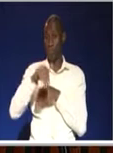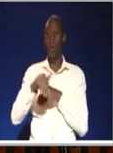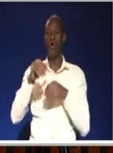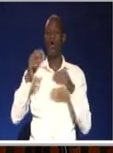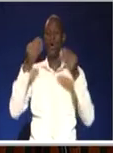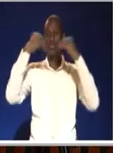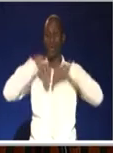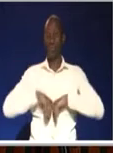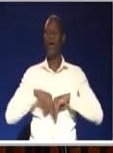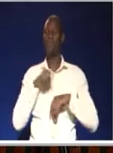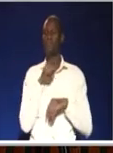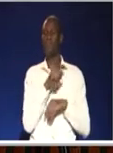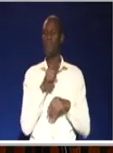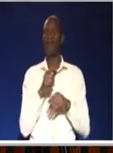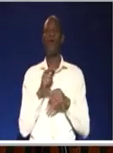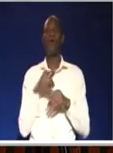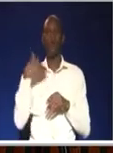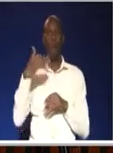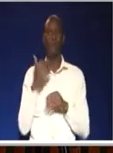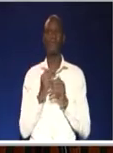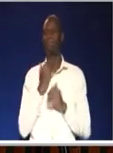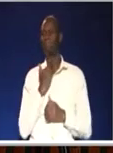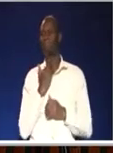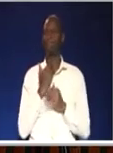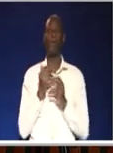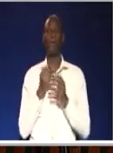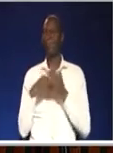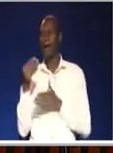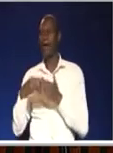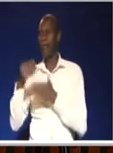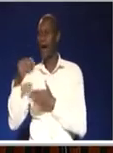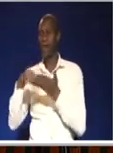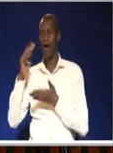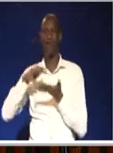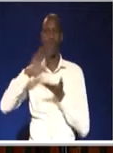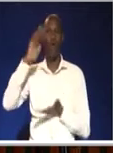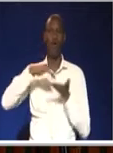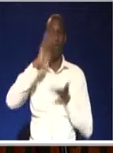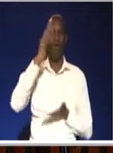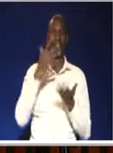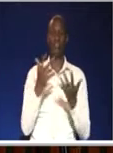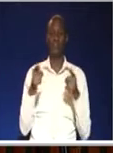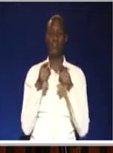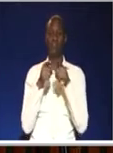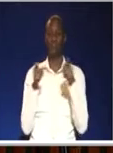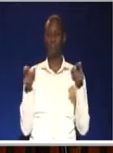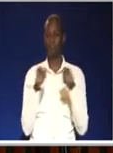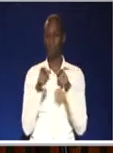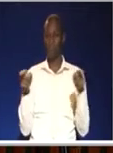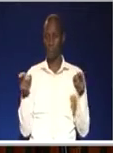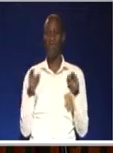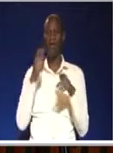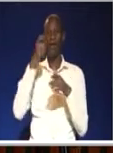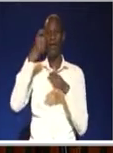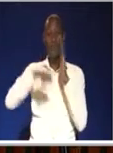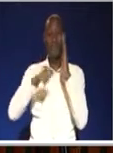consumers will have a tendency of buying more of that commodity. When the prices